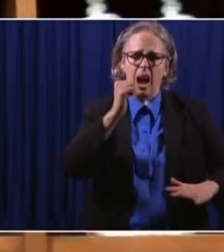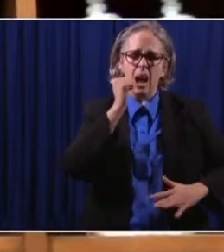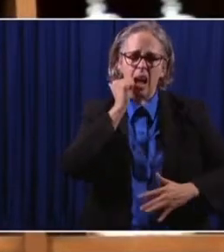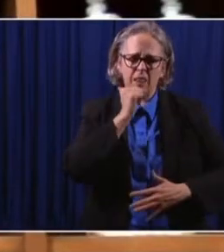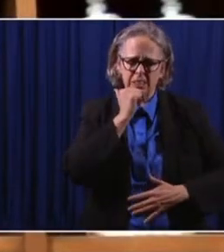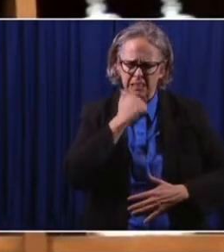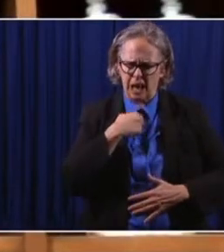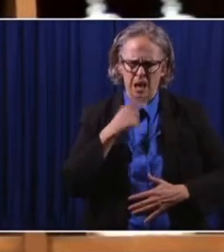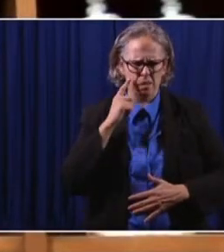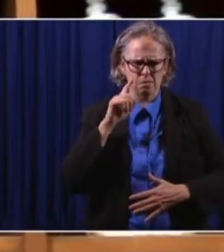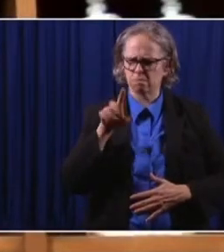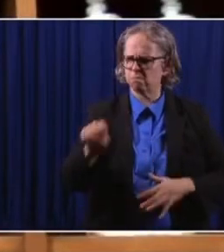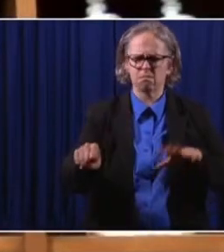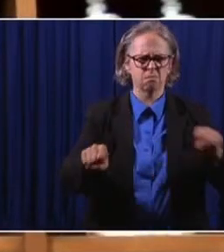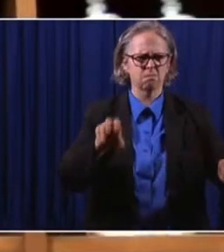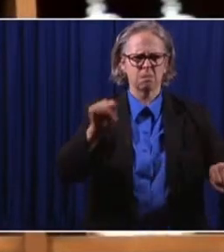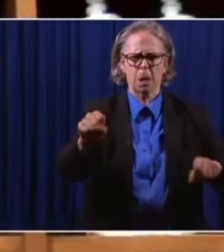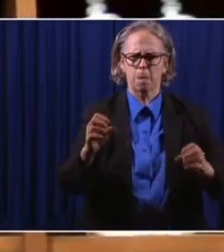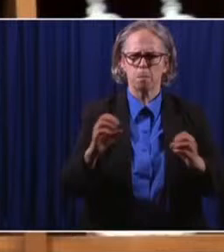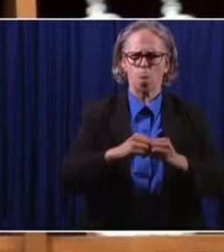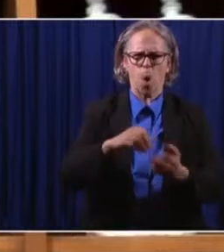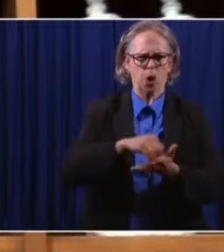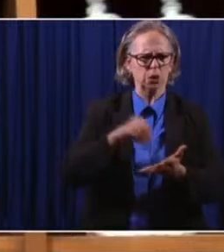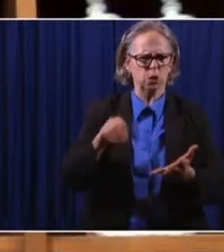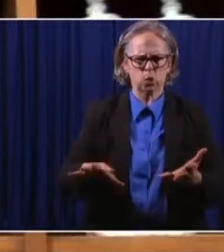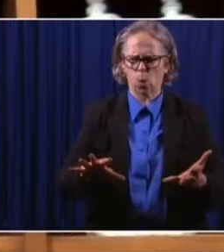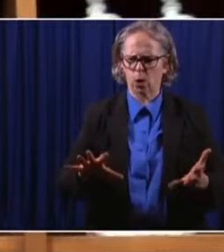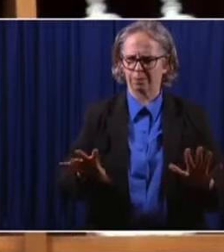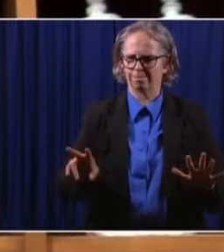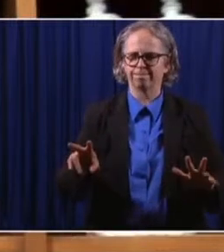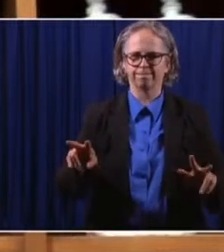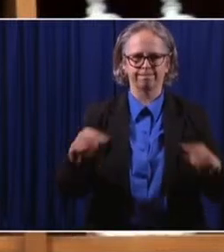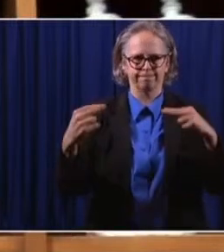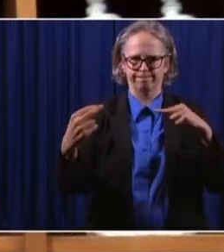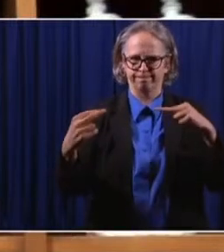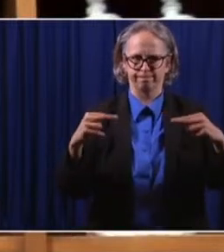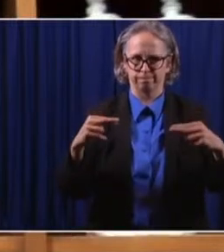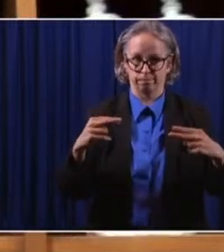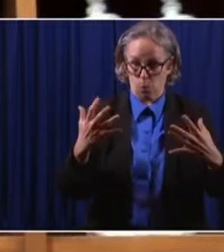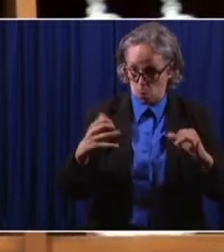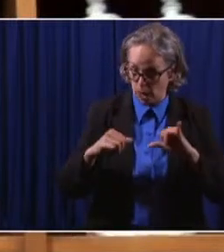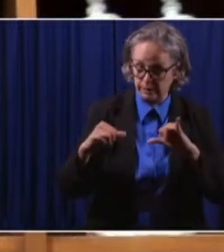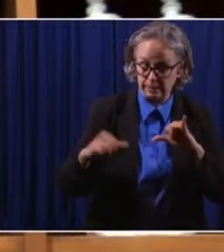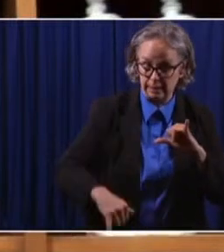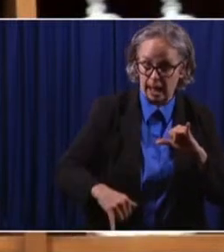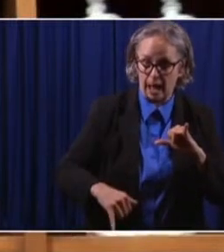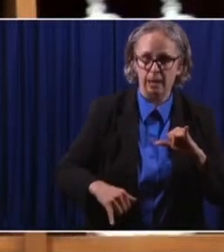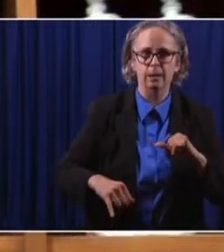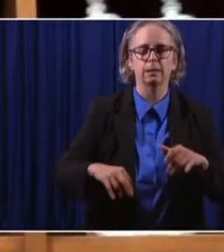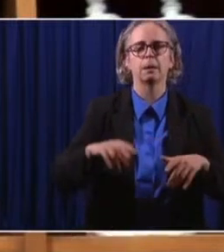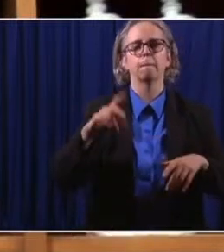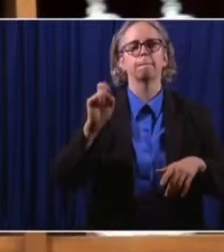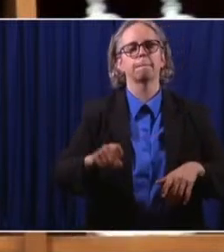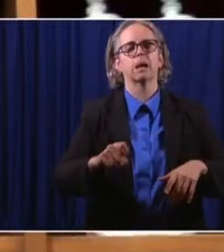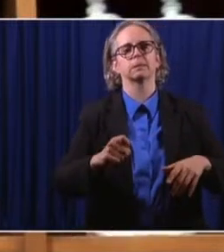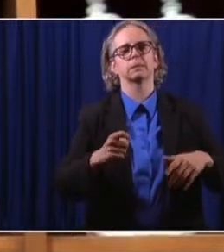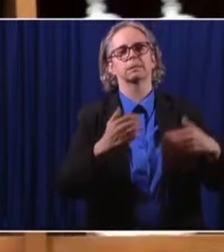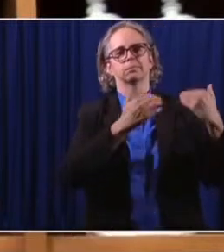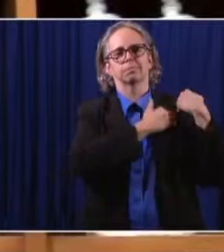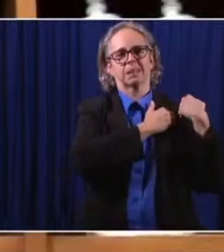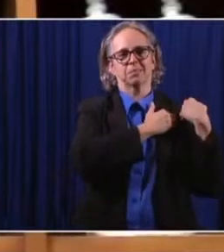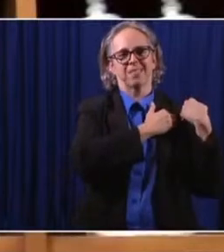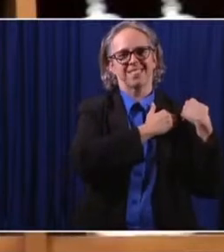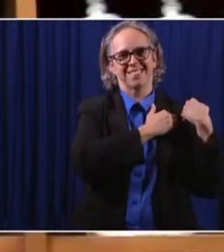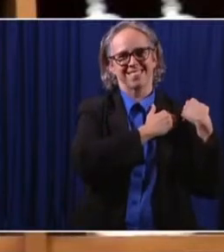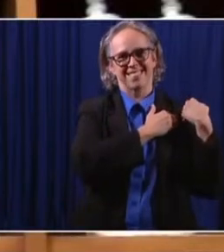recognition that the ability for our campus to stay open and the ability for our campus to stay healthy is really the hands of the students